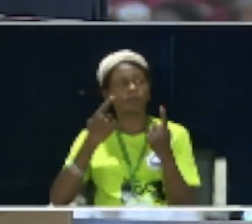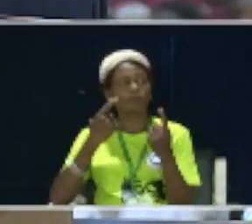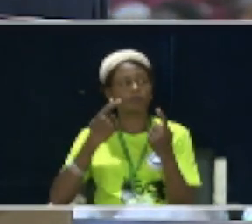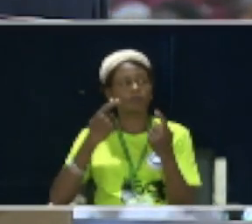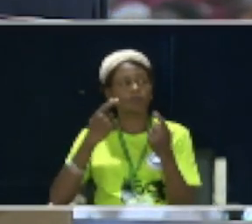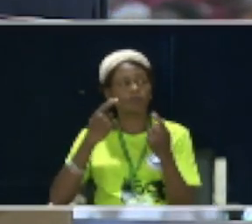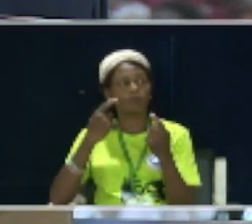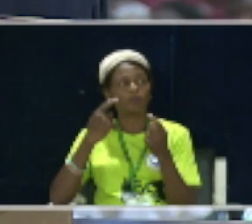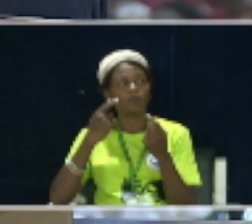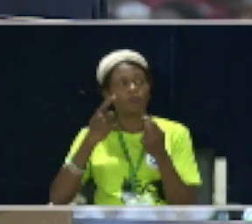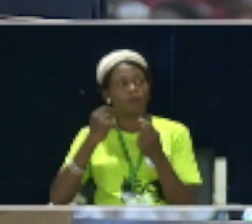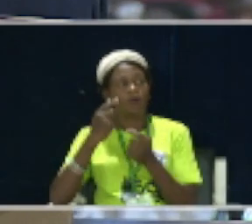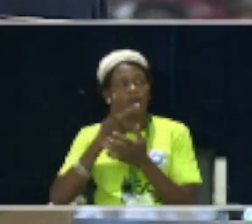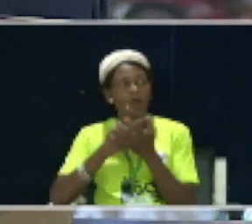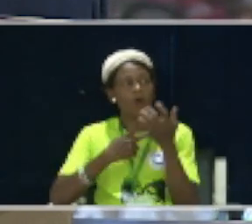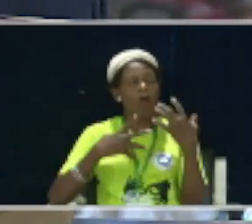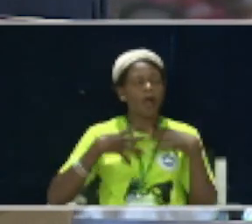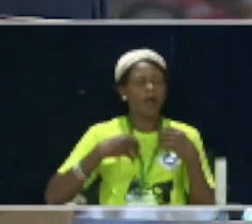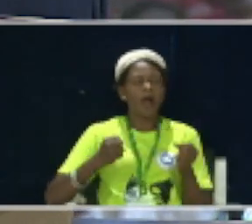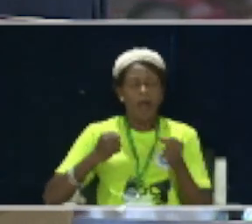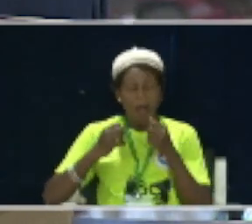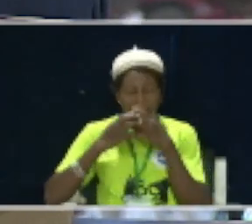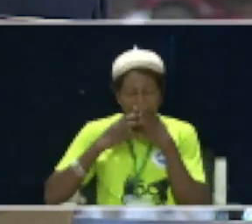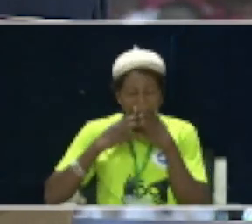the dawn of